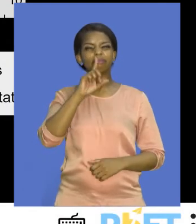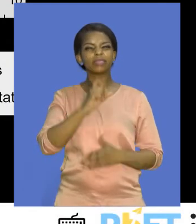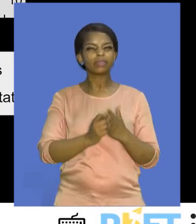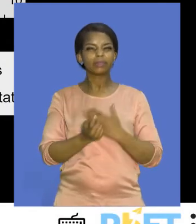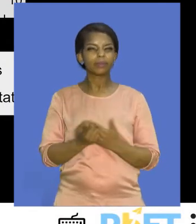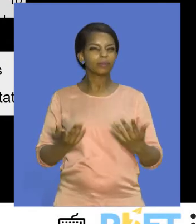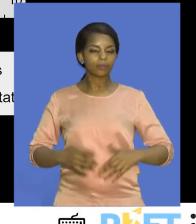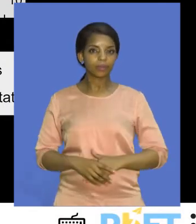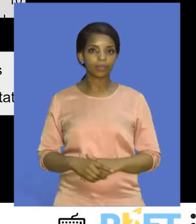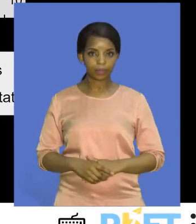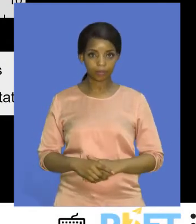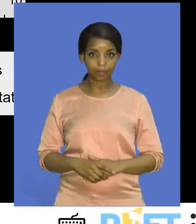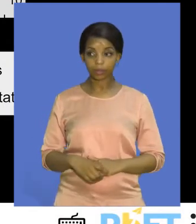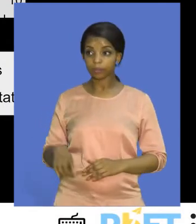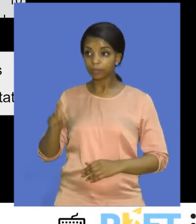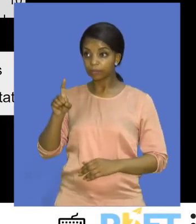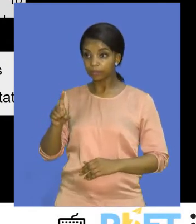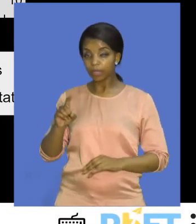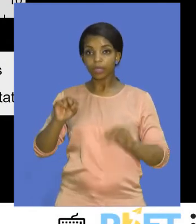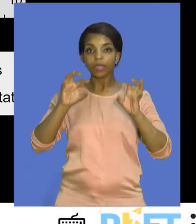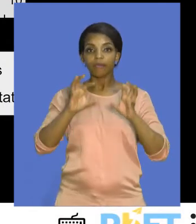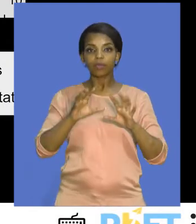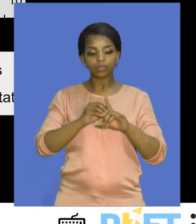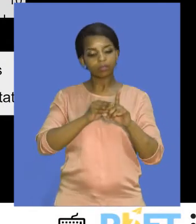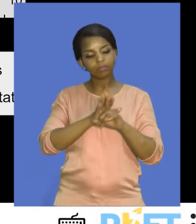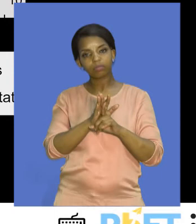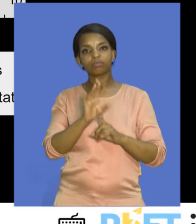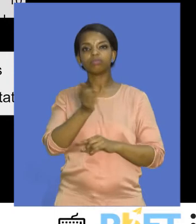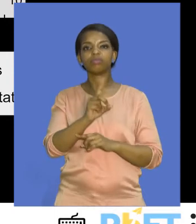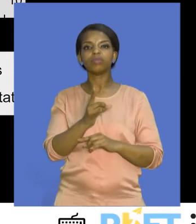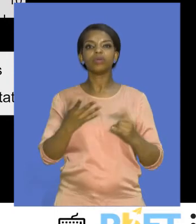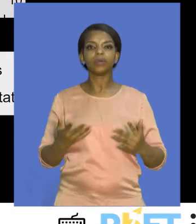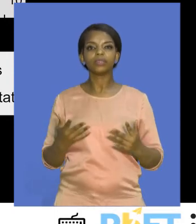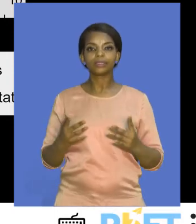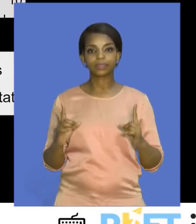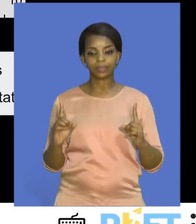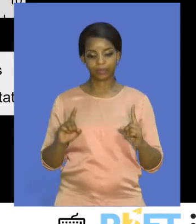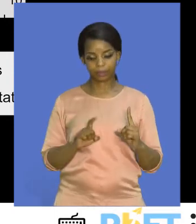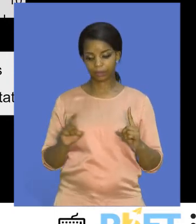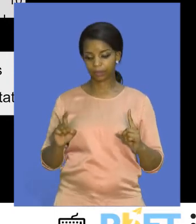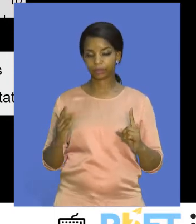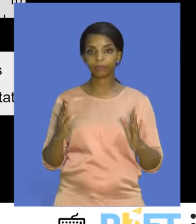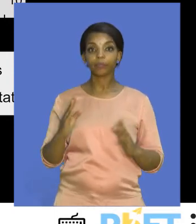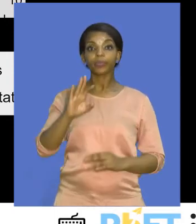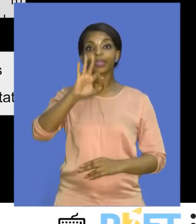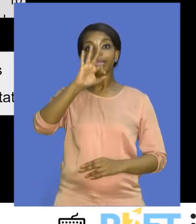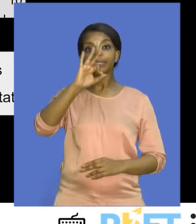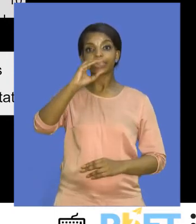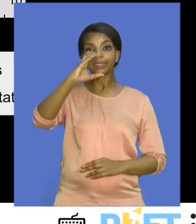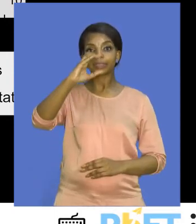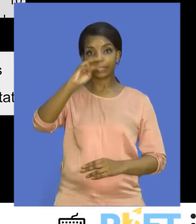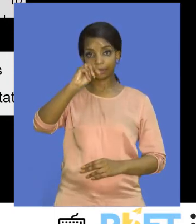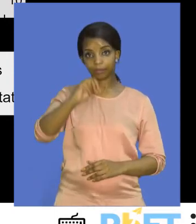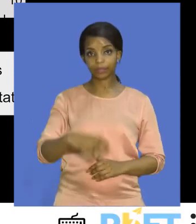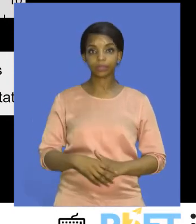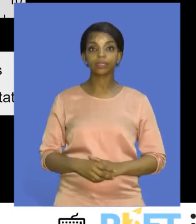by distance, okay? So the distance must be 3 centimeters now. What exactly happens? There is the force. Now